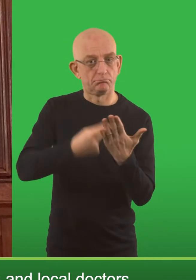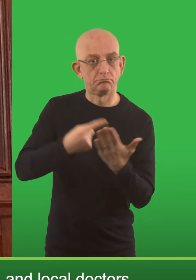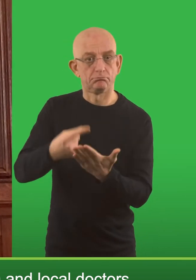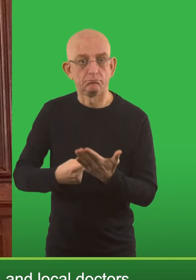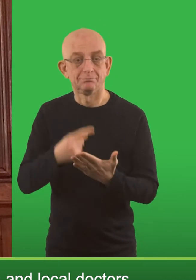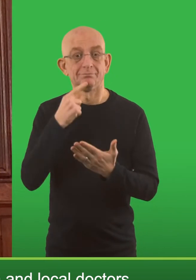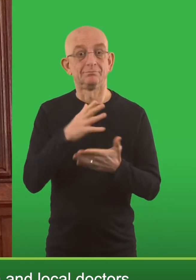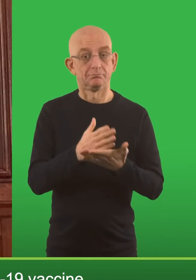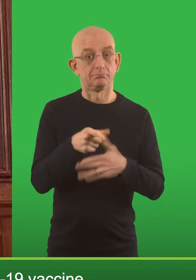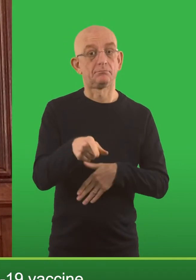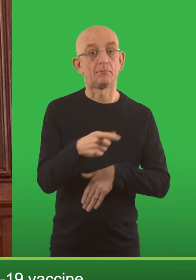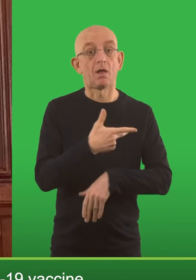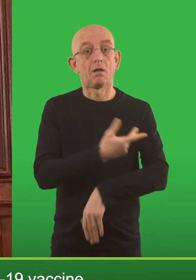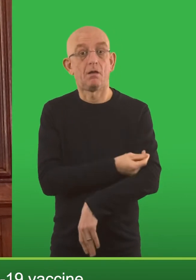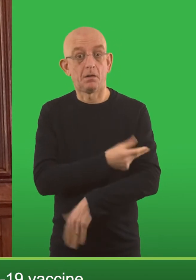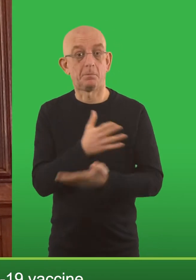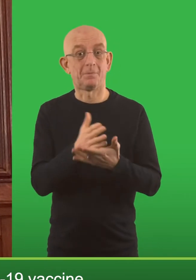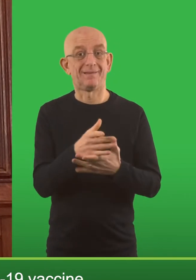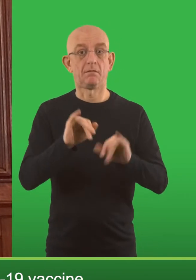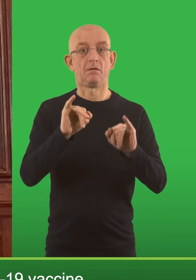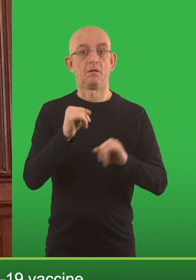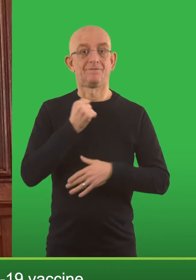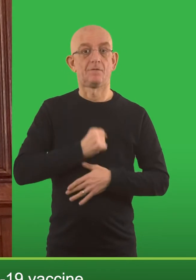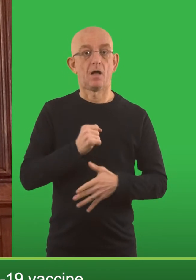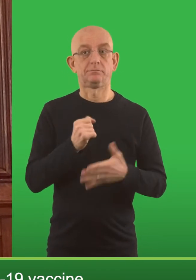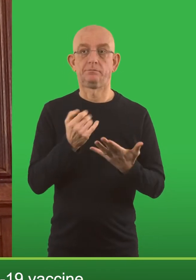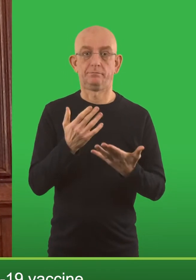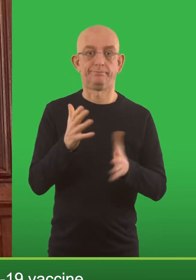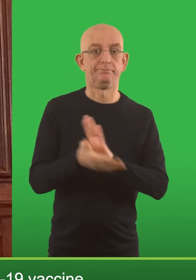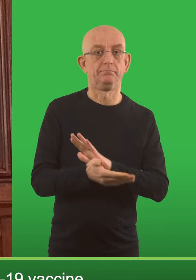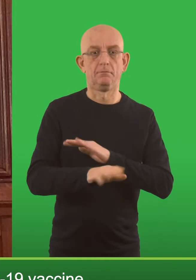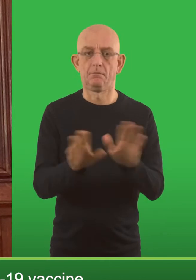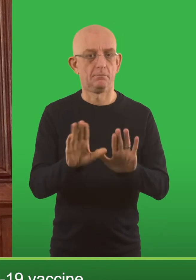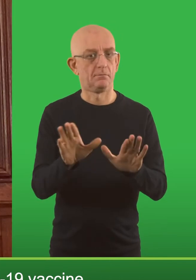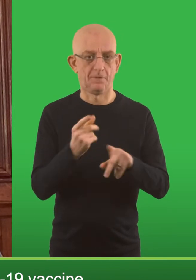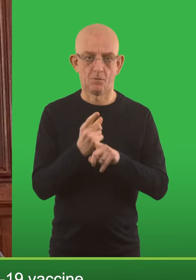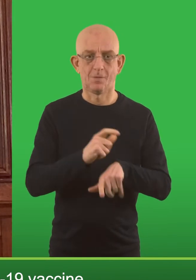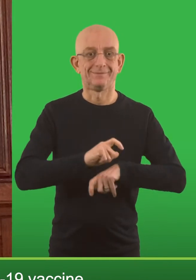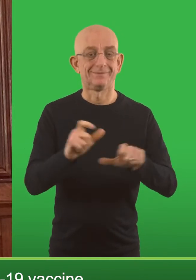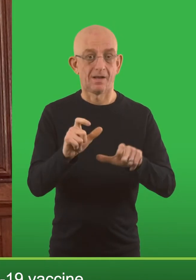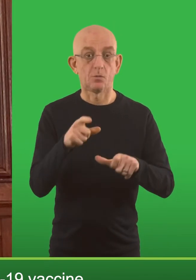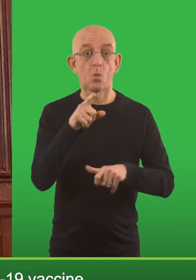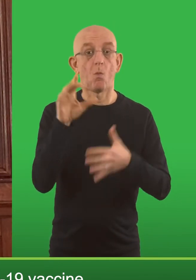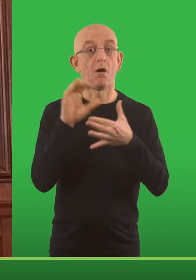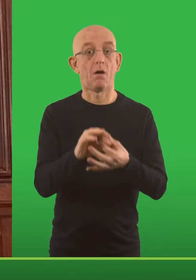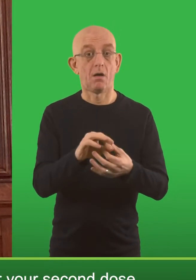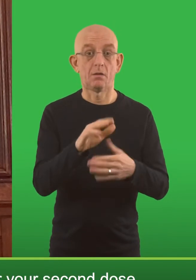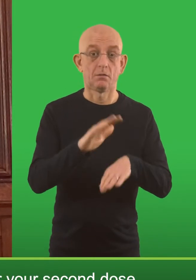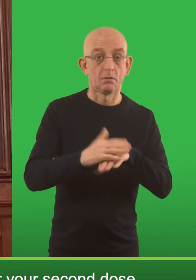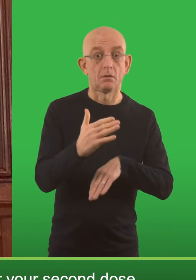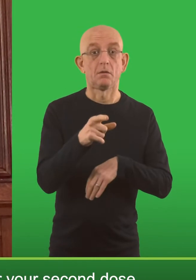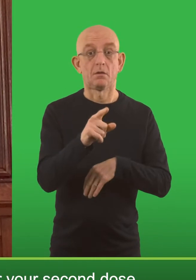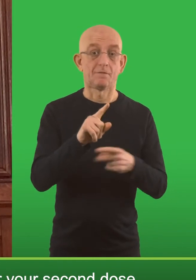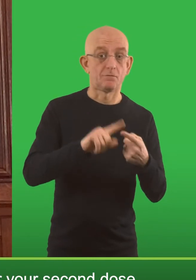reviewed the teachings of Islamic scholars and confirmed that having the COVID-19 vaccine does not invalidate the fast. So